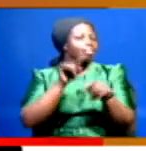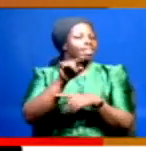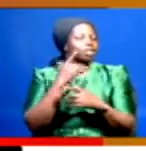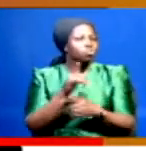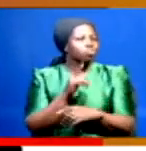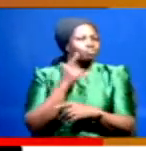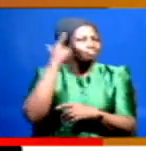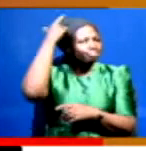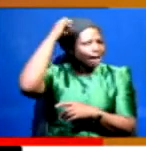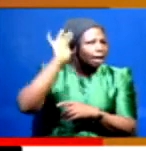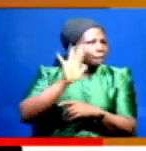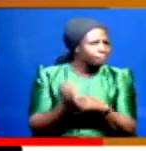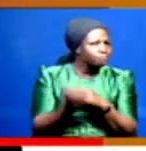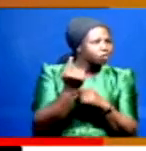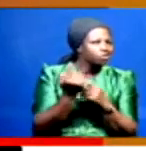mind?